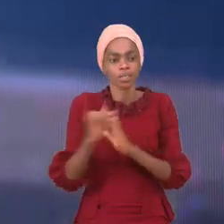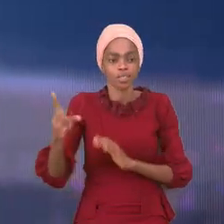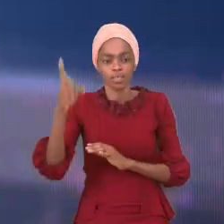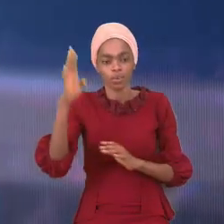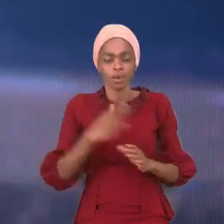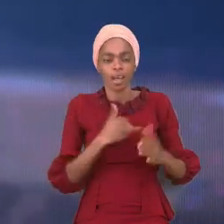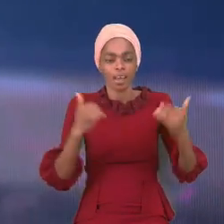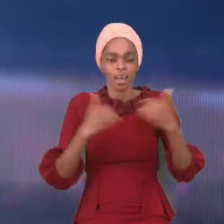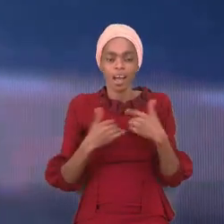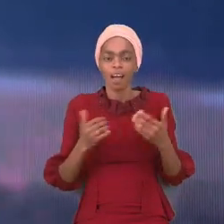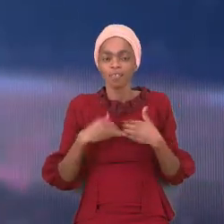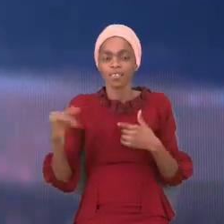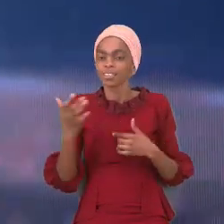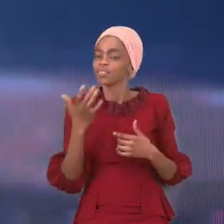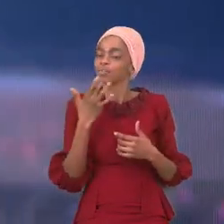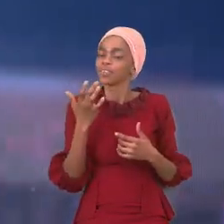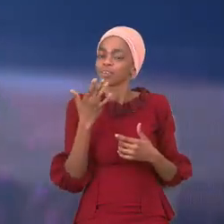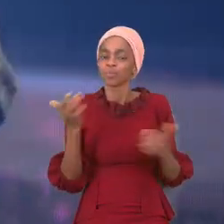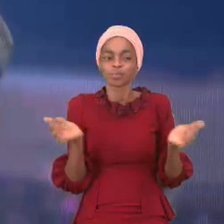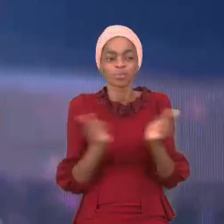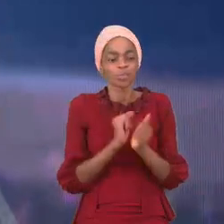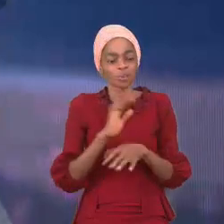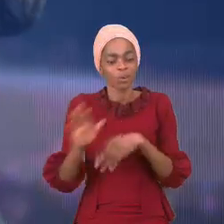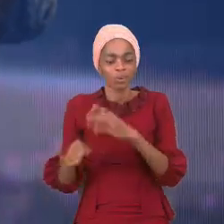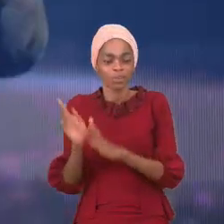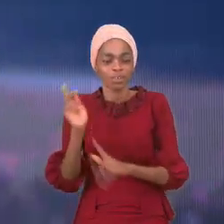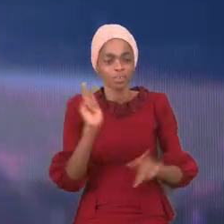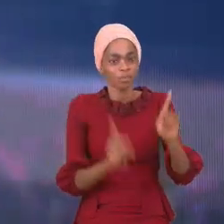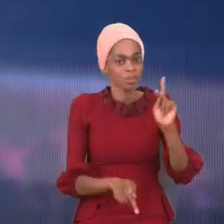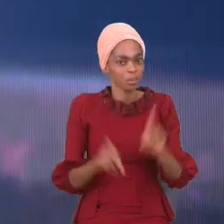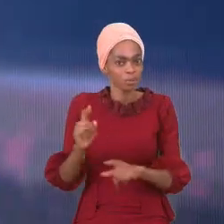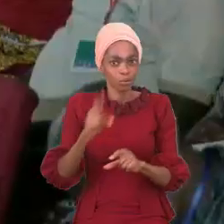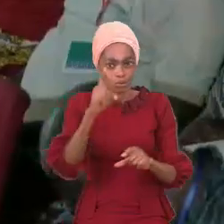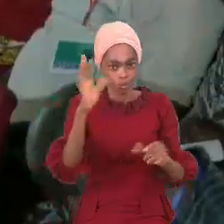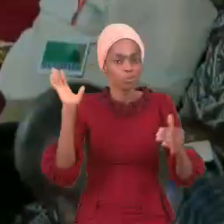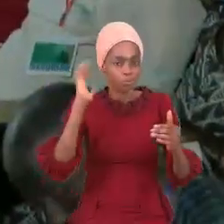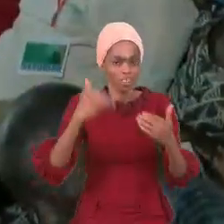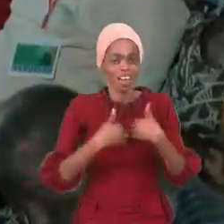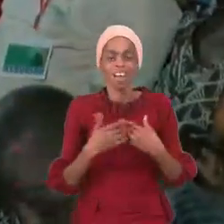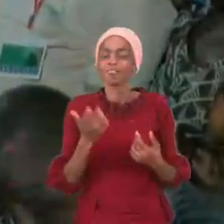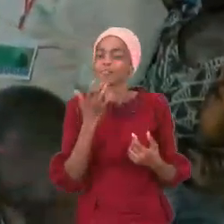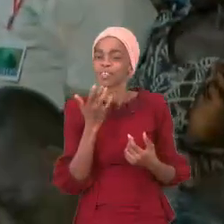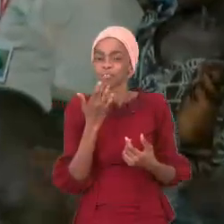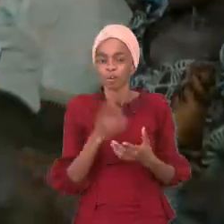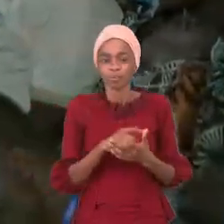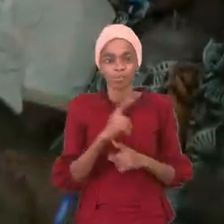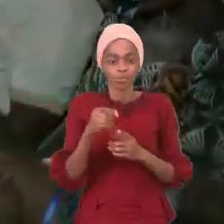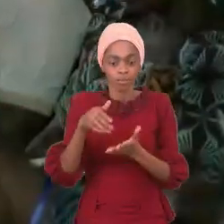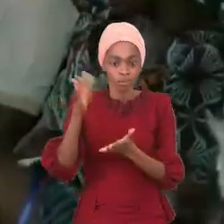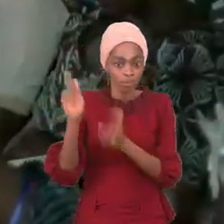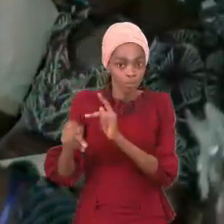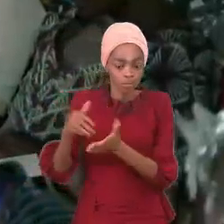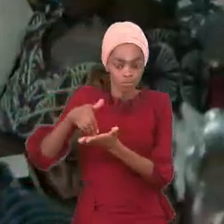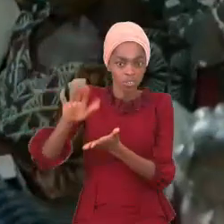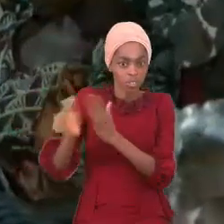having favor with all the people. You have favor. Where you have been rejected before, they